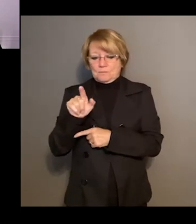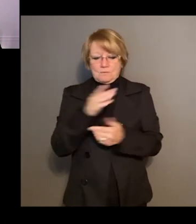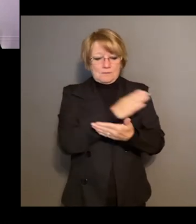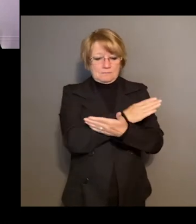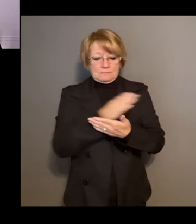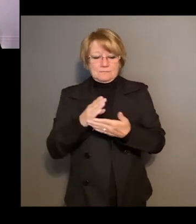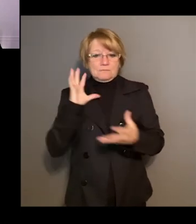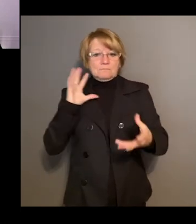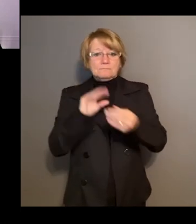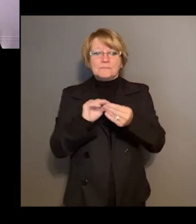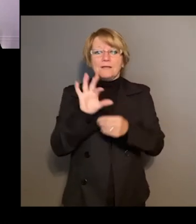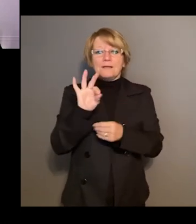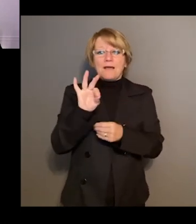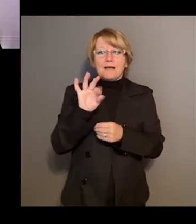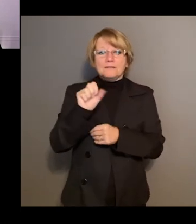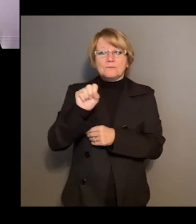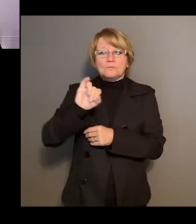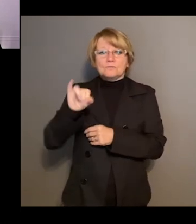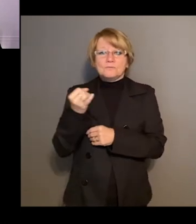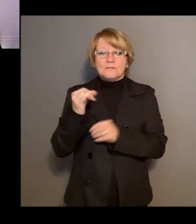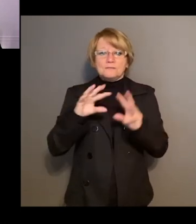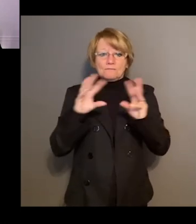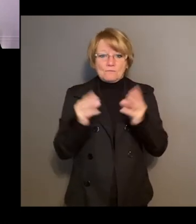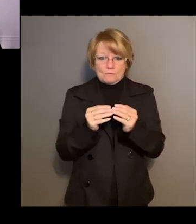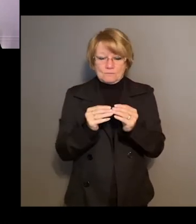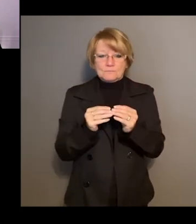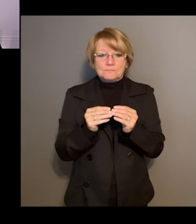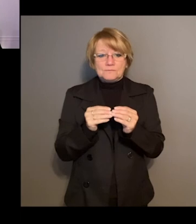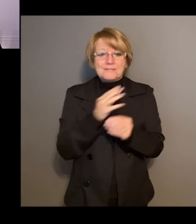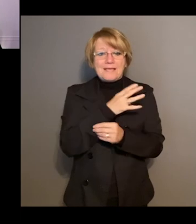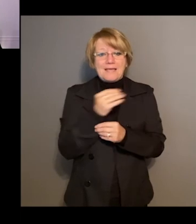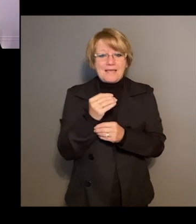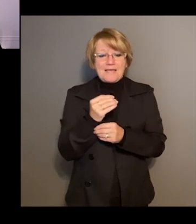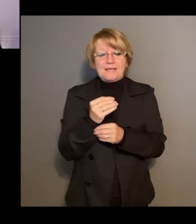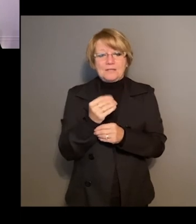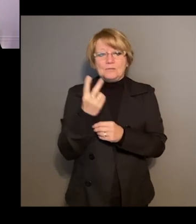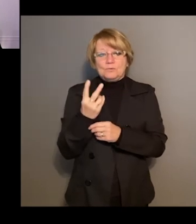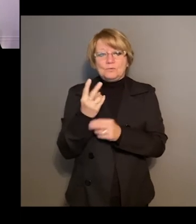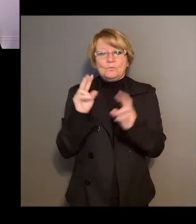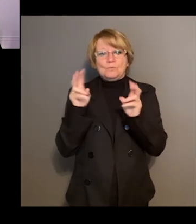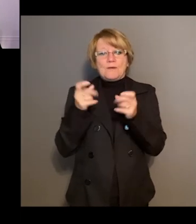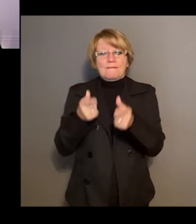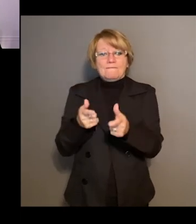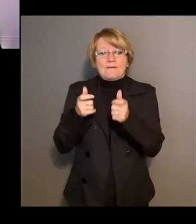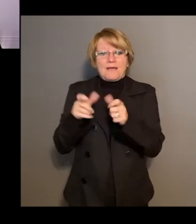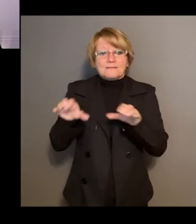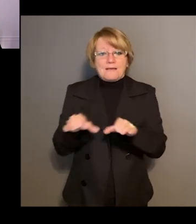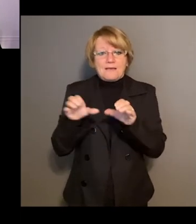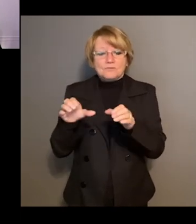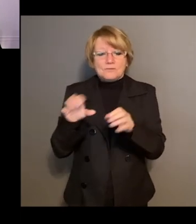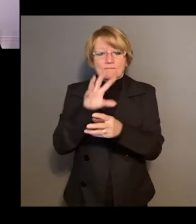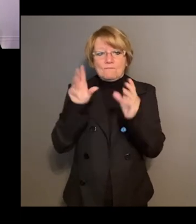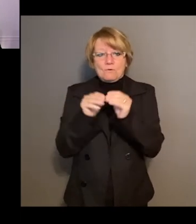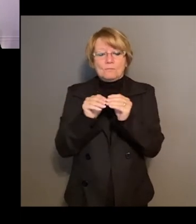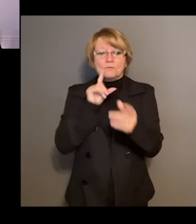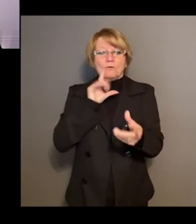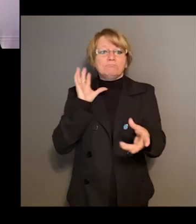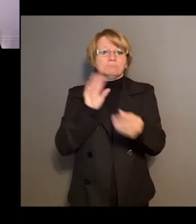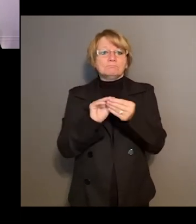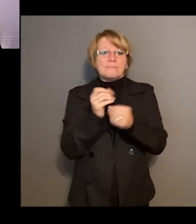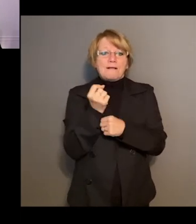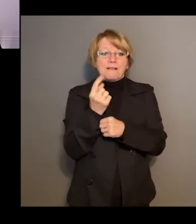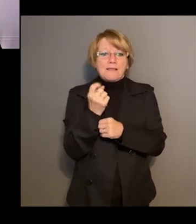justice year in review, we've had 9 social justice forums and 2 fast action forums, so 11 total of these type of